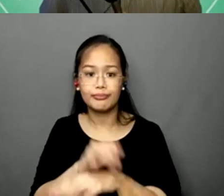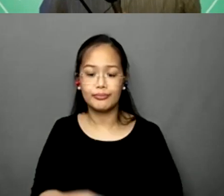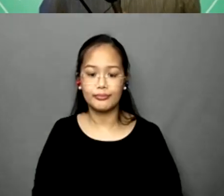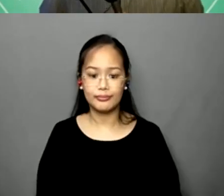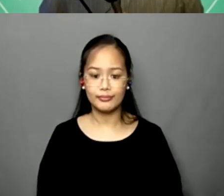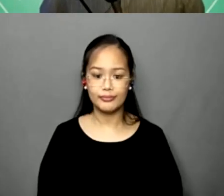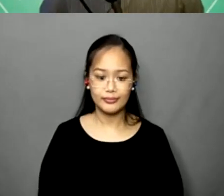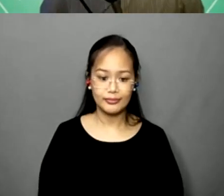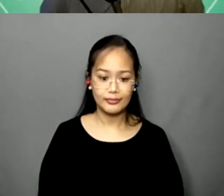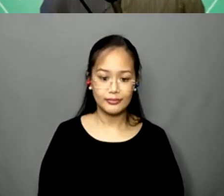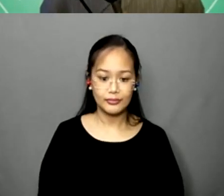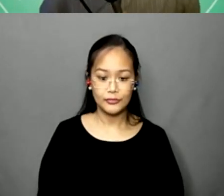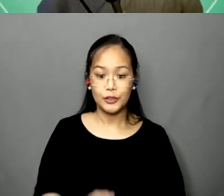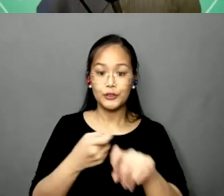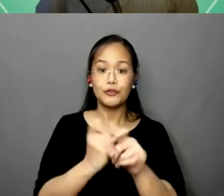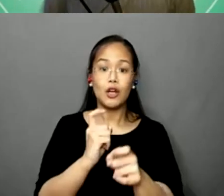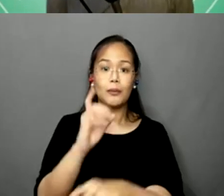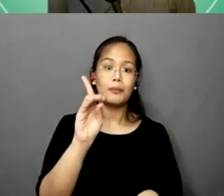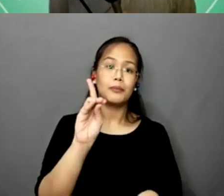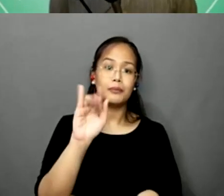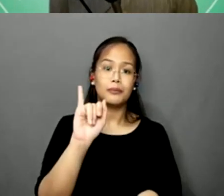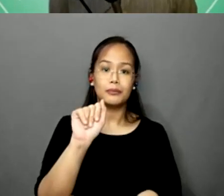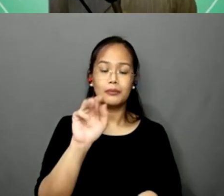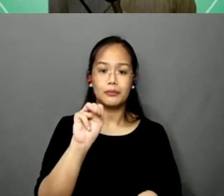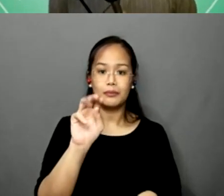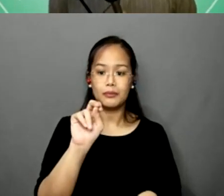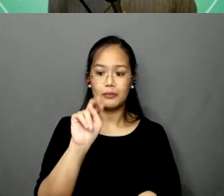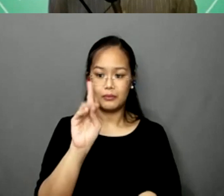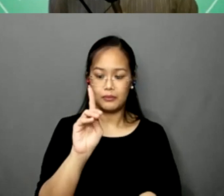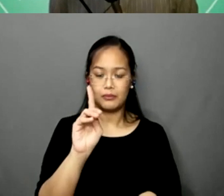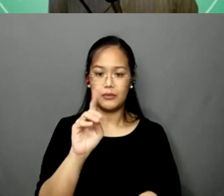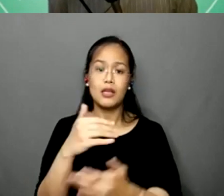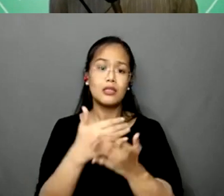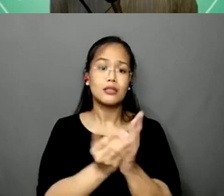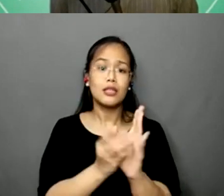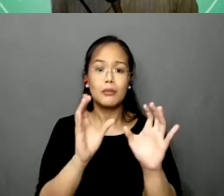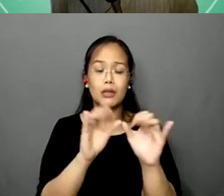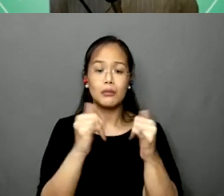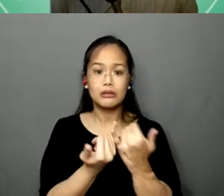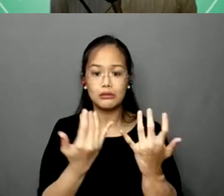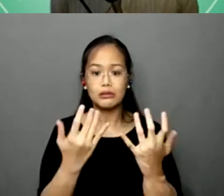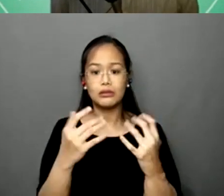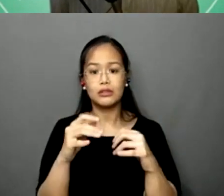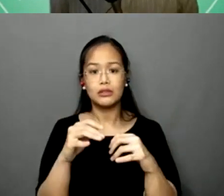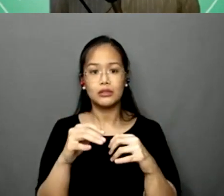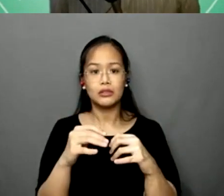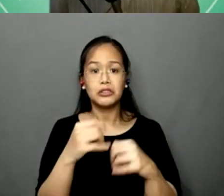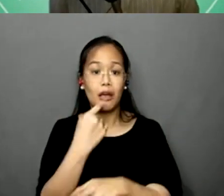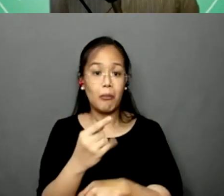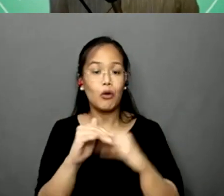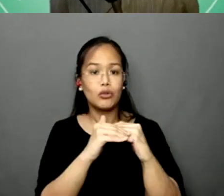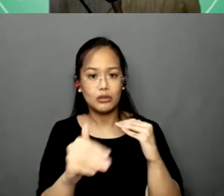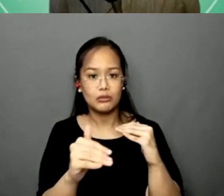Mm-hmm. From Diamond, she asked, some company products are considered sustainable, and sometimes due to it